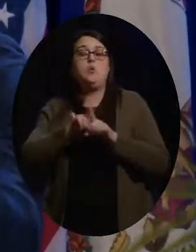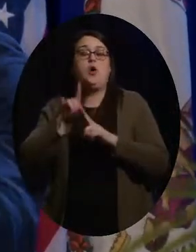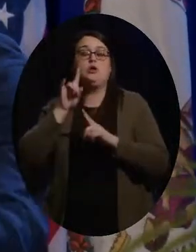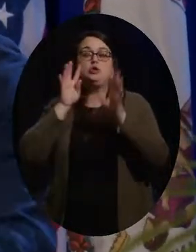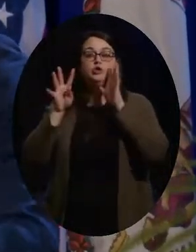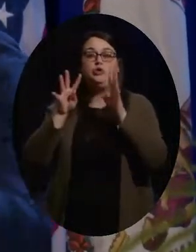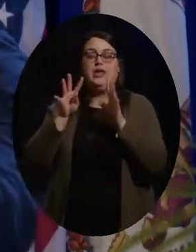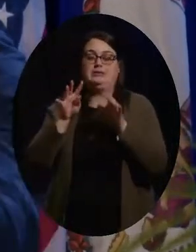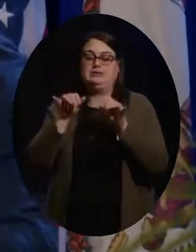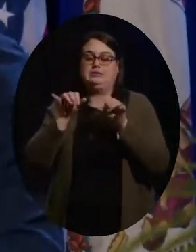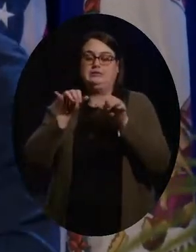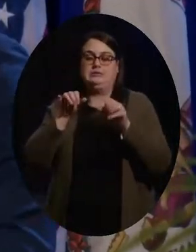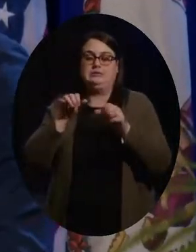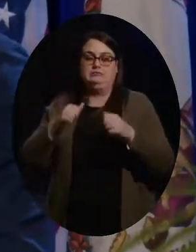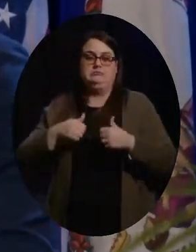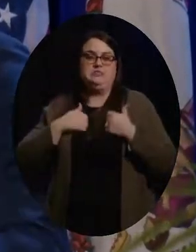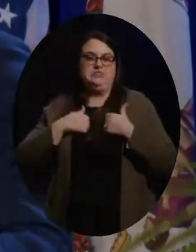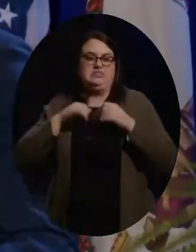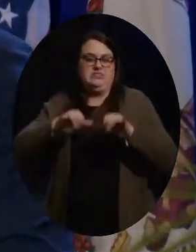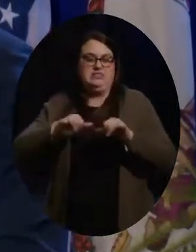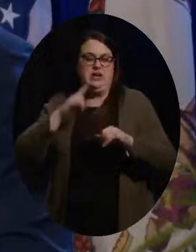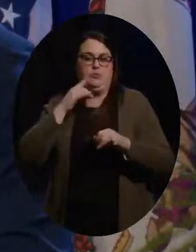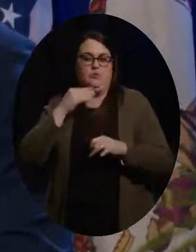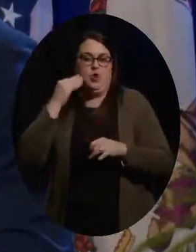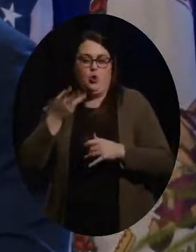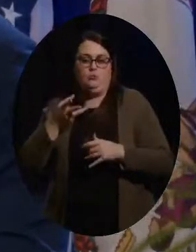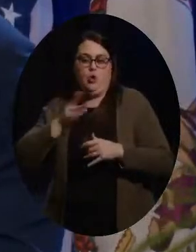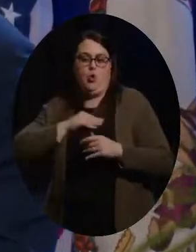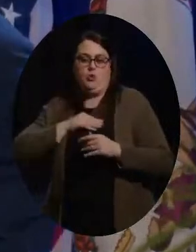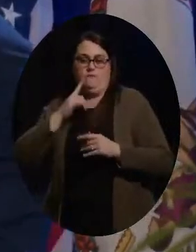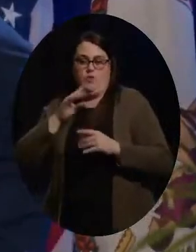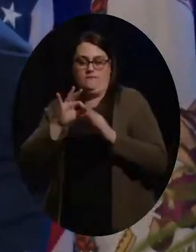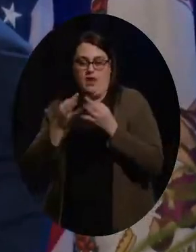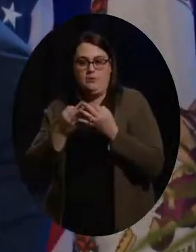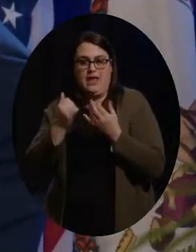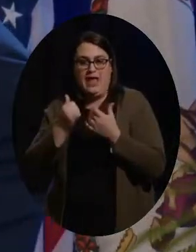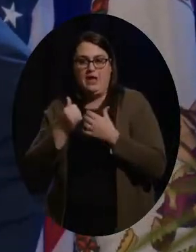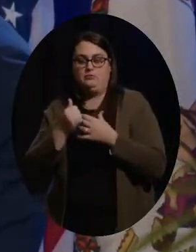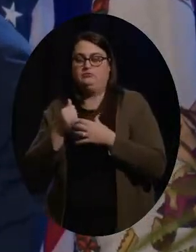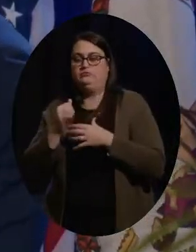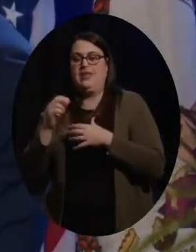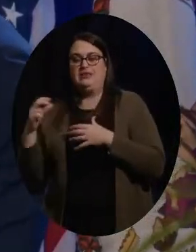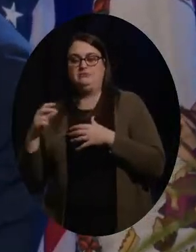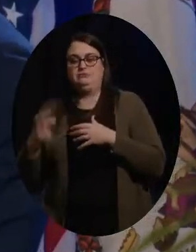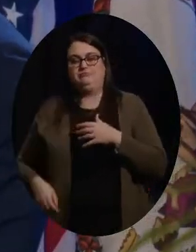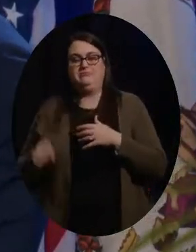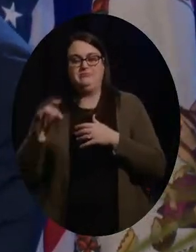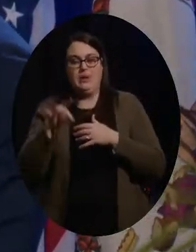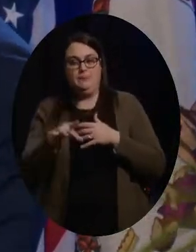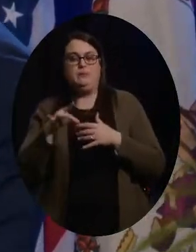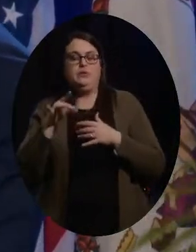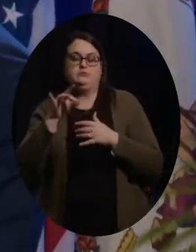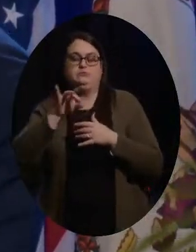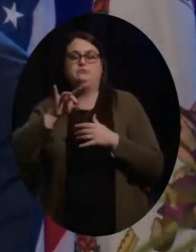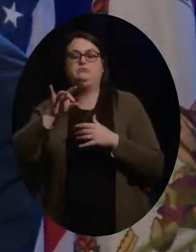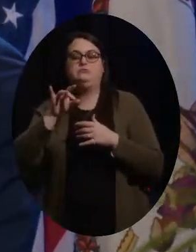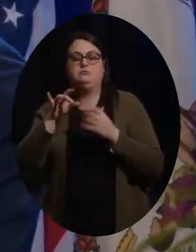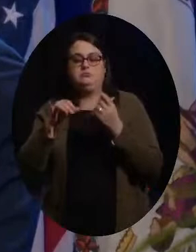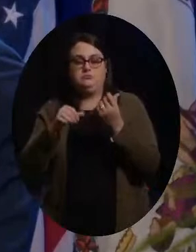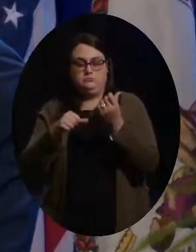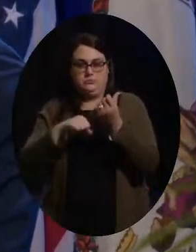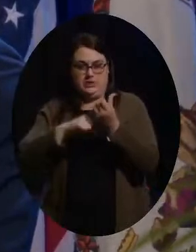creating sustainable home ownership opportunities for families. We're going to do that through down payment assistance programs and financial